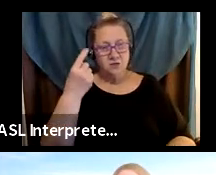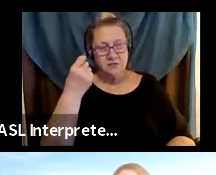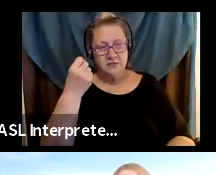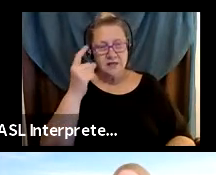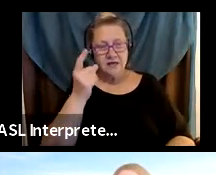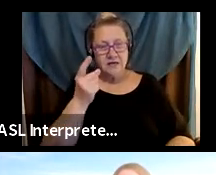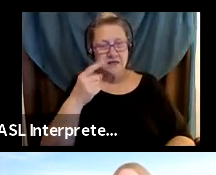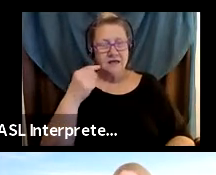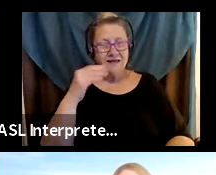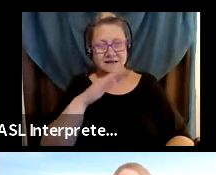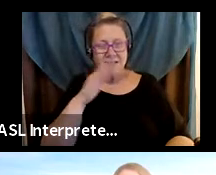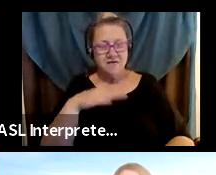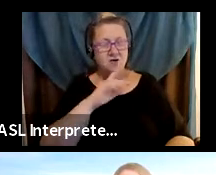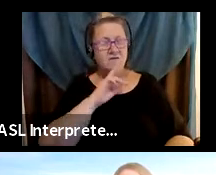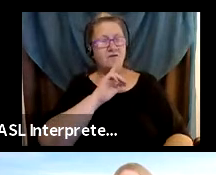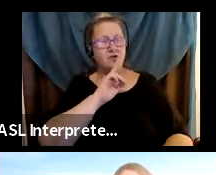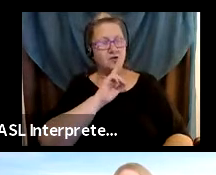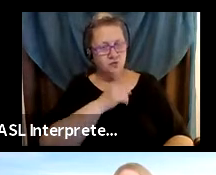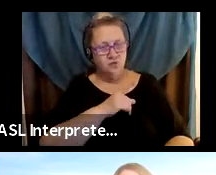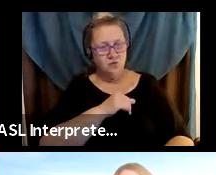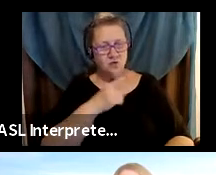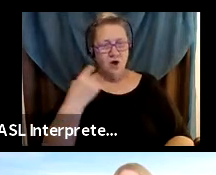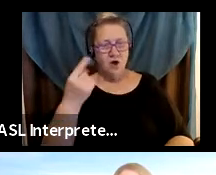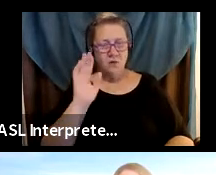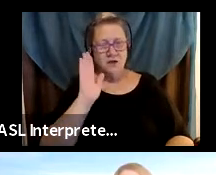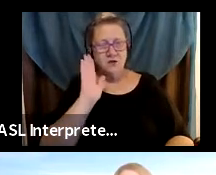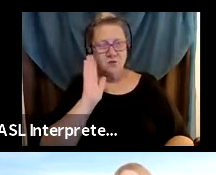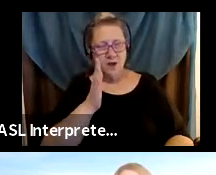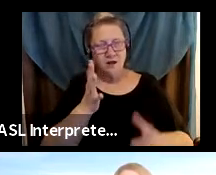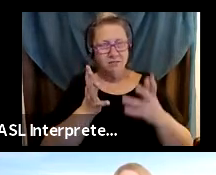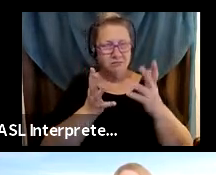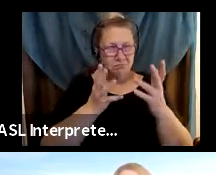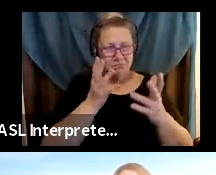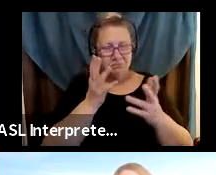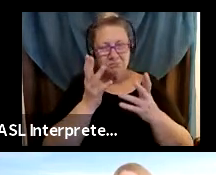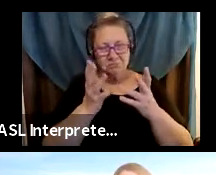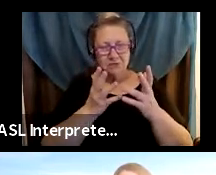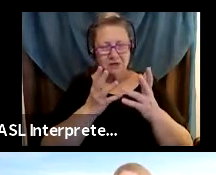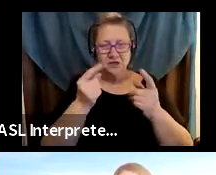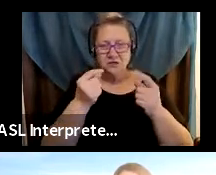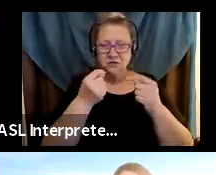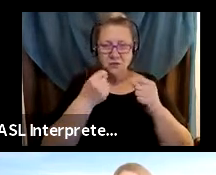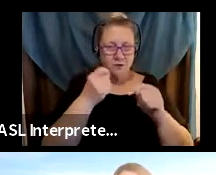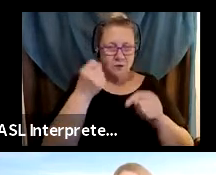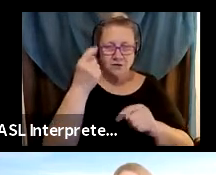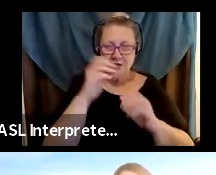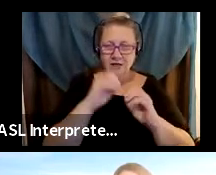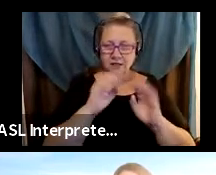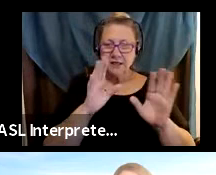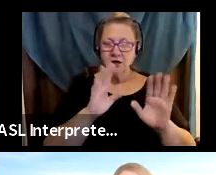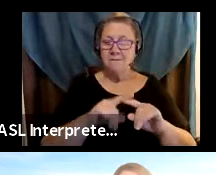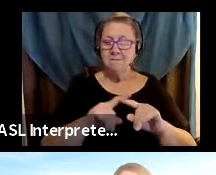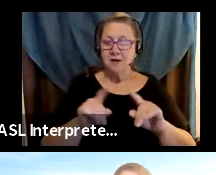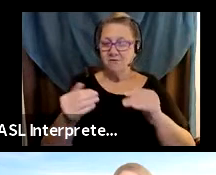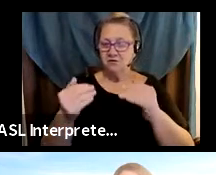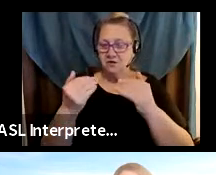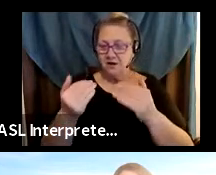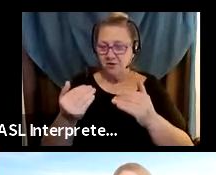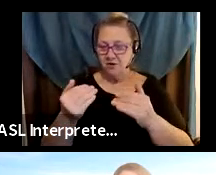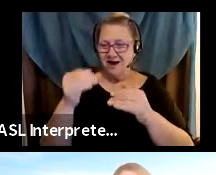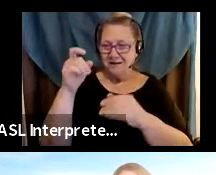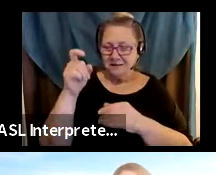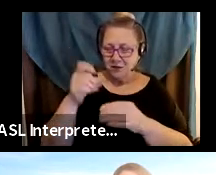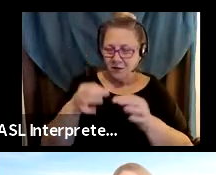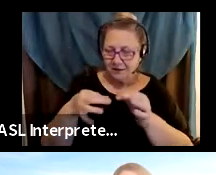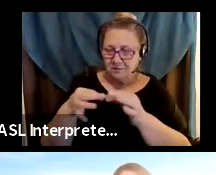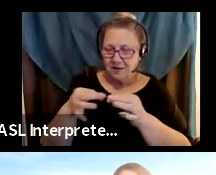uncertain information, but I still want us to have a little bit more clarity around the risks and the risk factors as much as